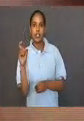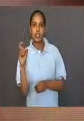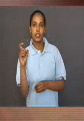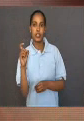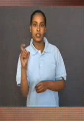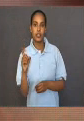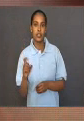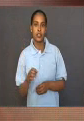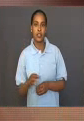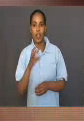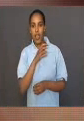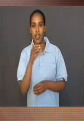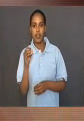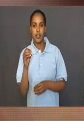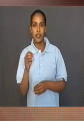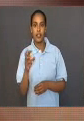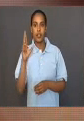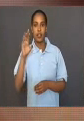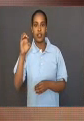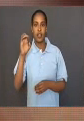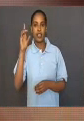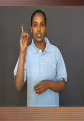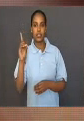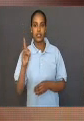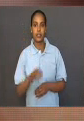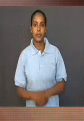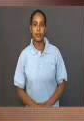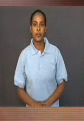oxidation and reduction,